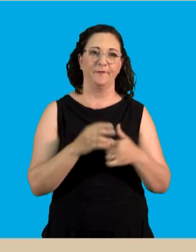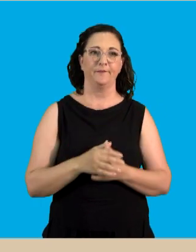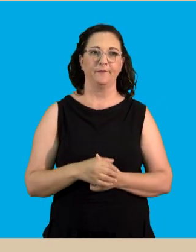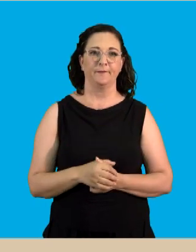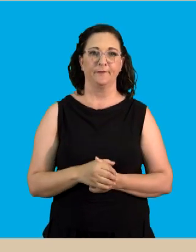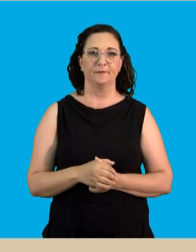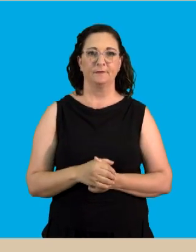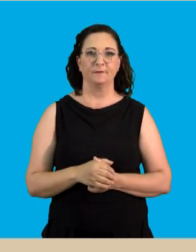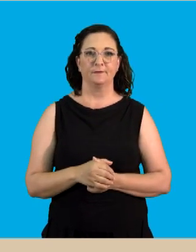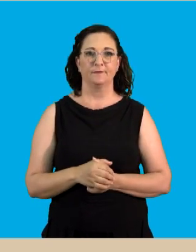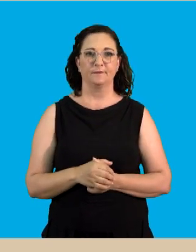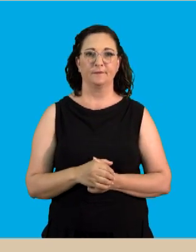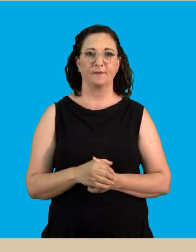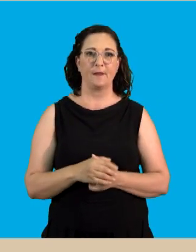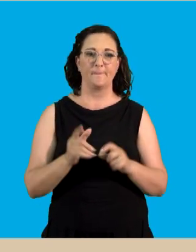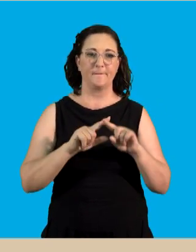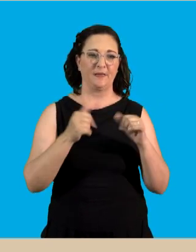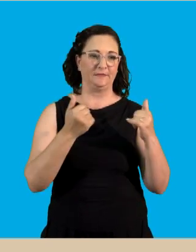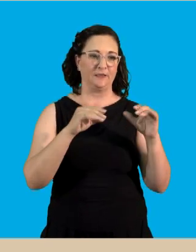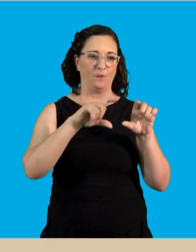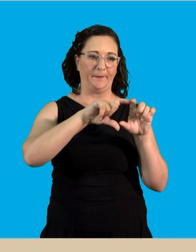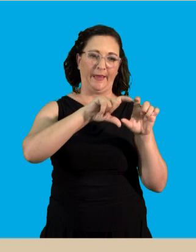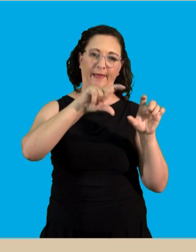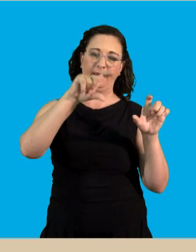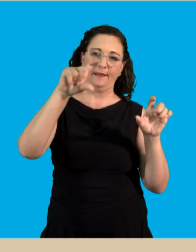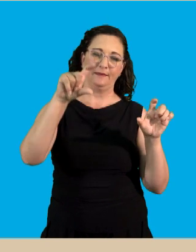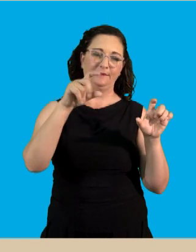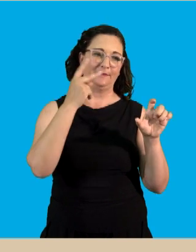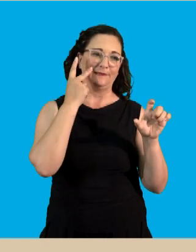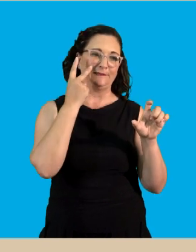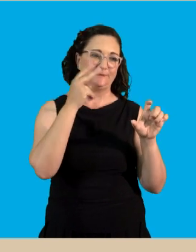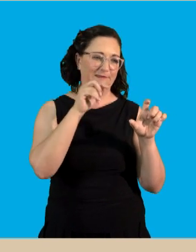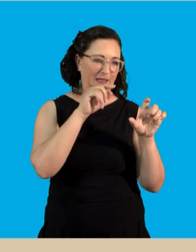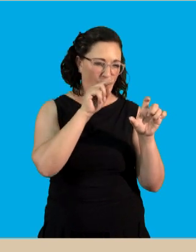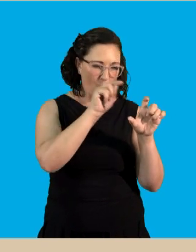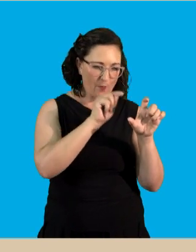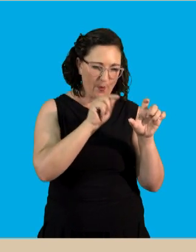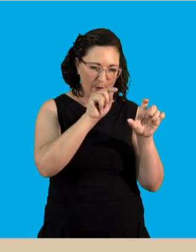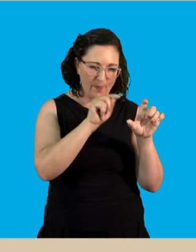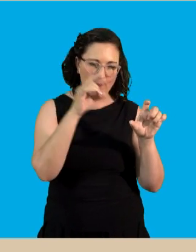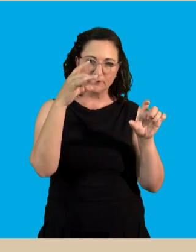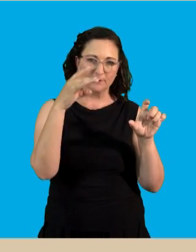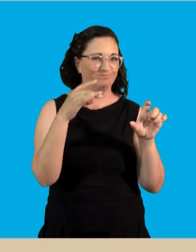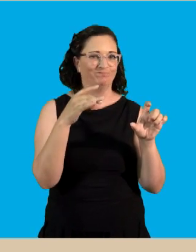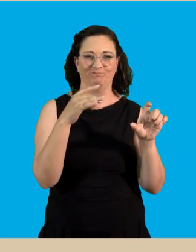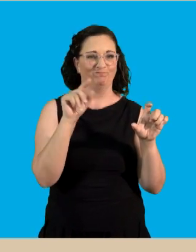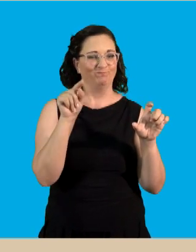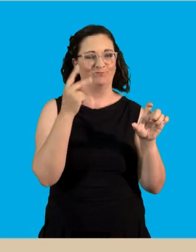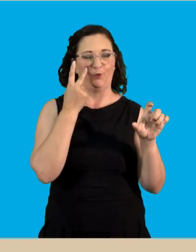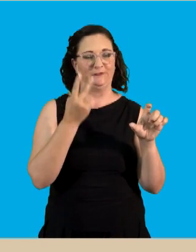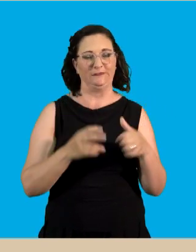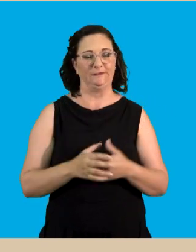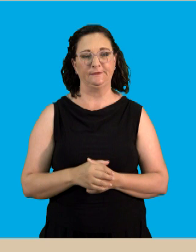you see that the haze of the light or the band of the light, you cannot see actually the individual